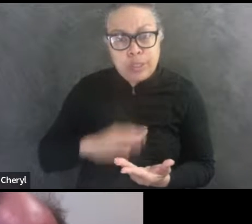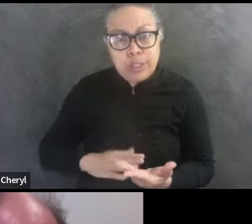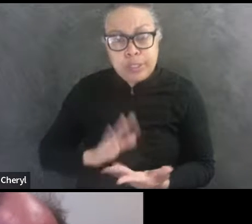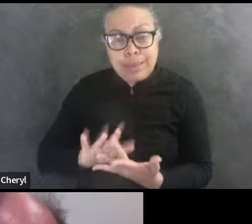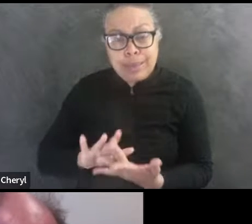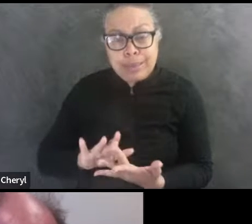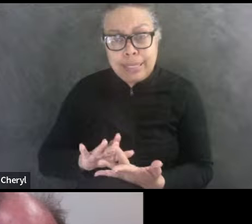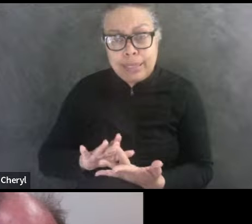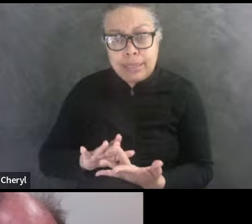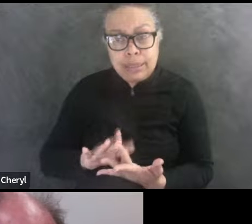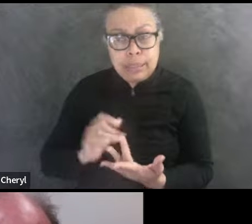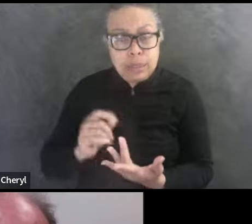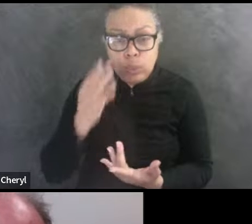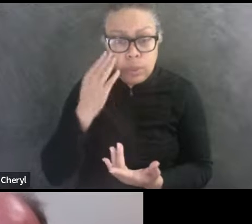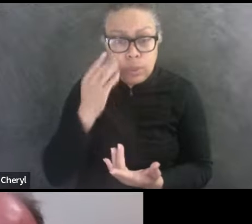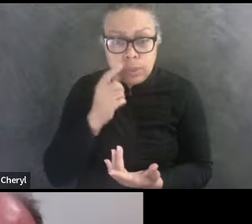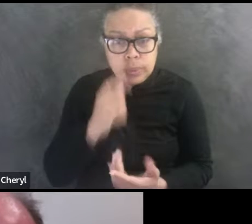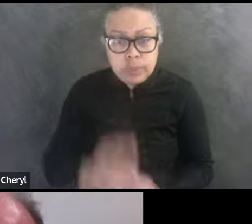contact?